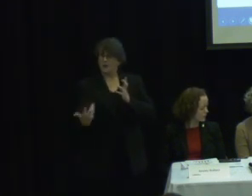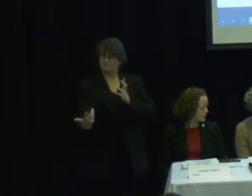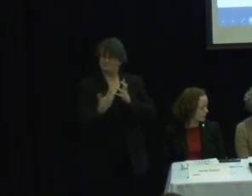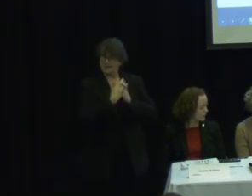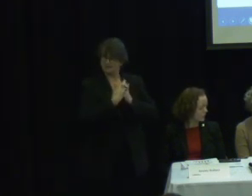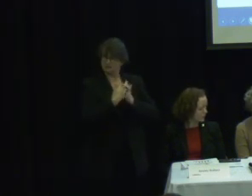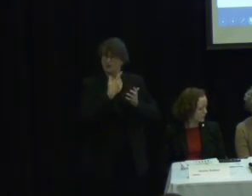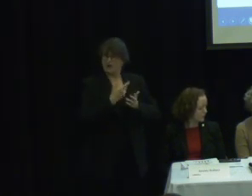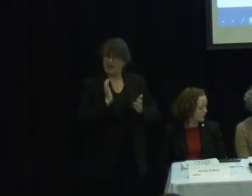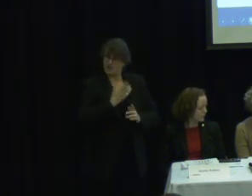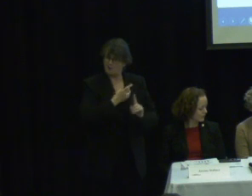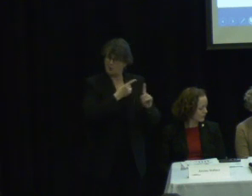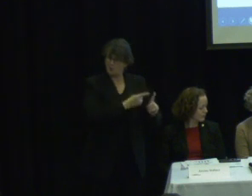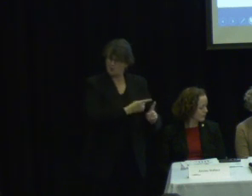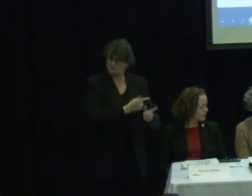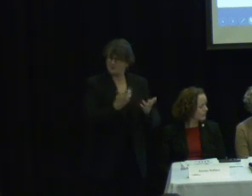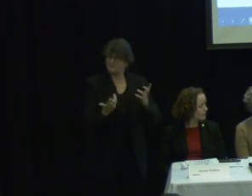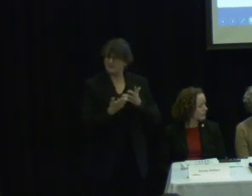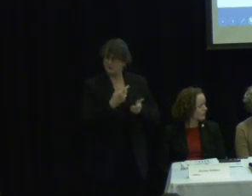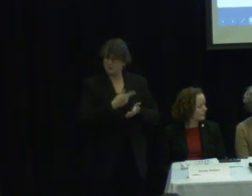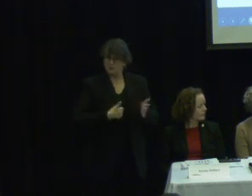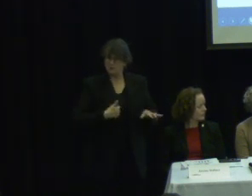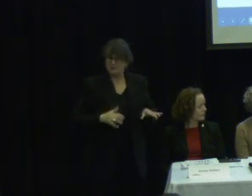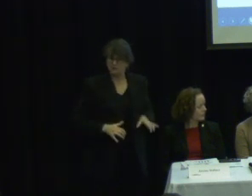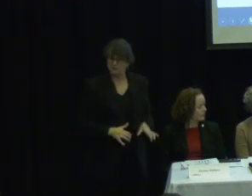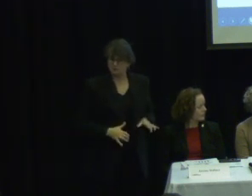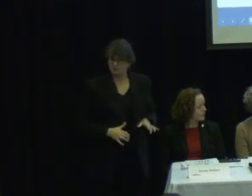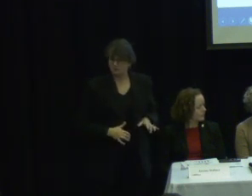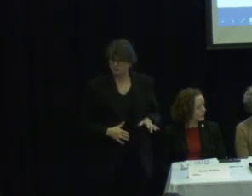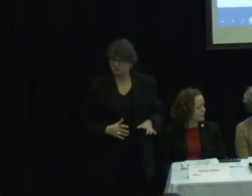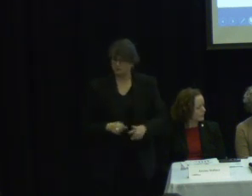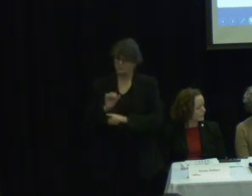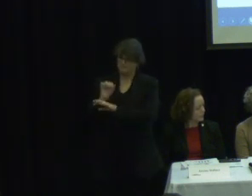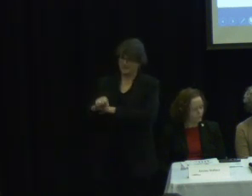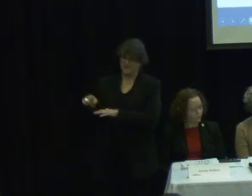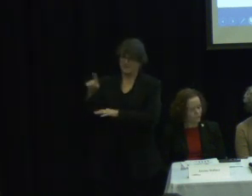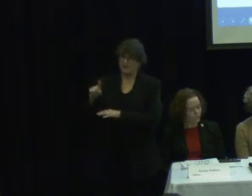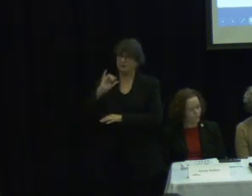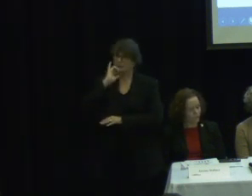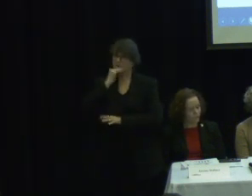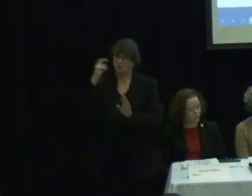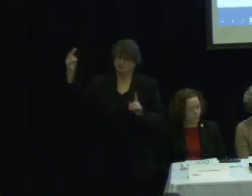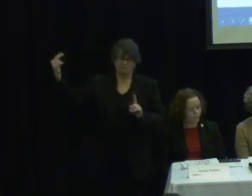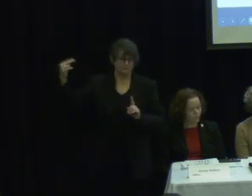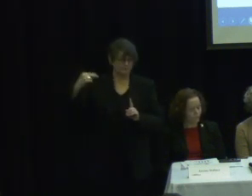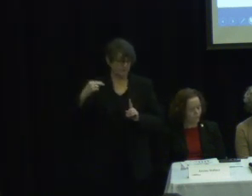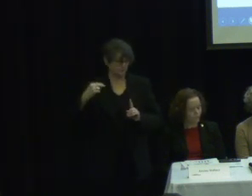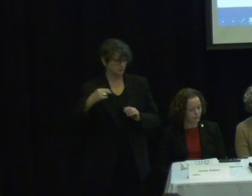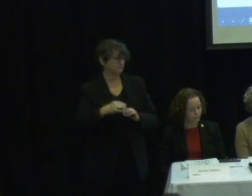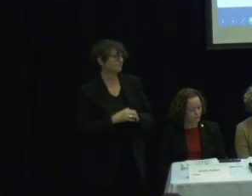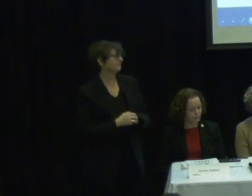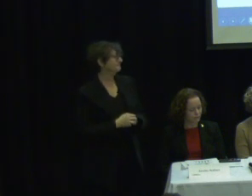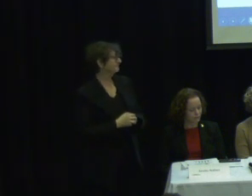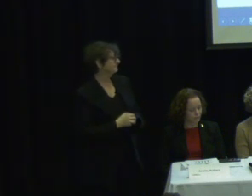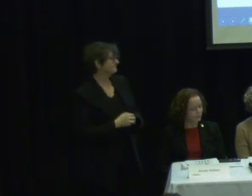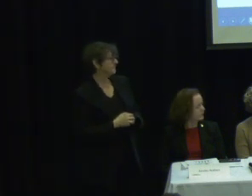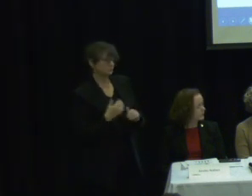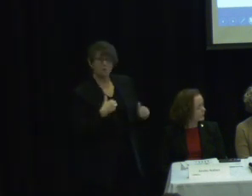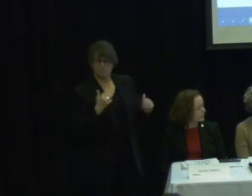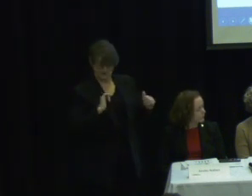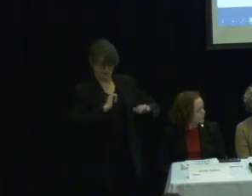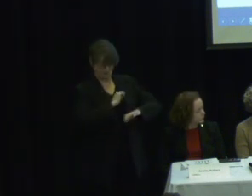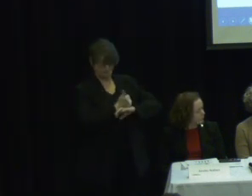goals and our academic vision, and all the things that are coming together with this branding plan.